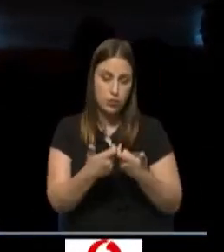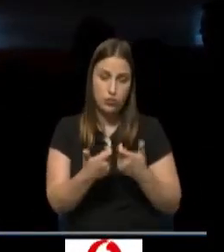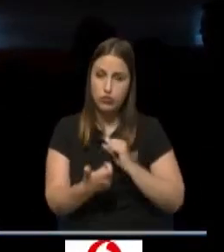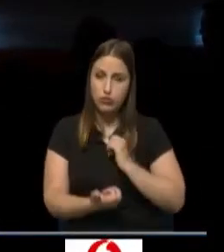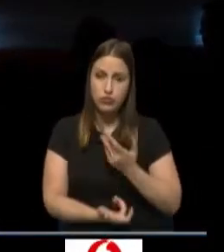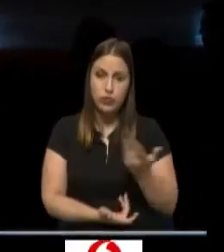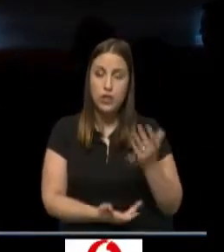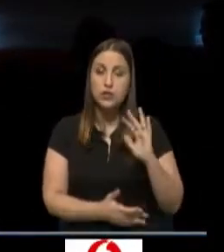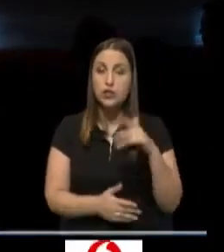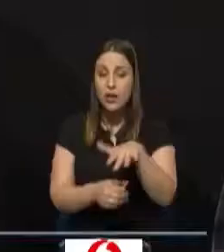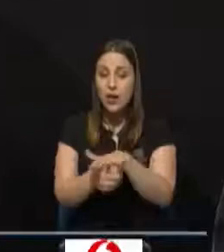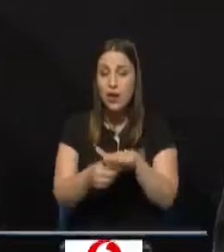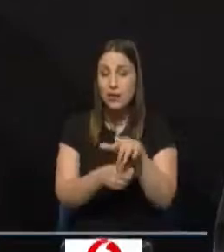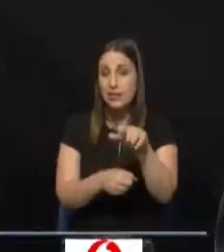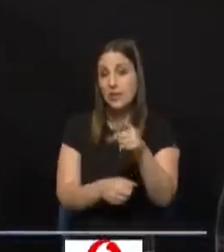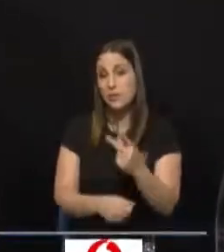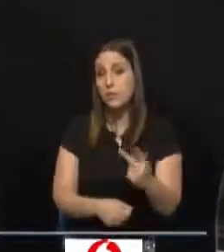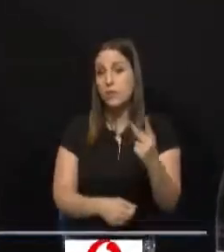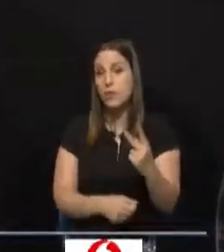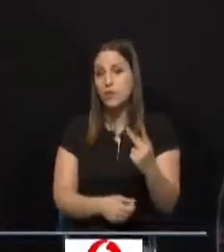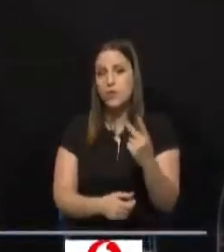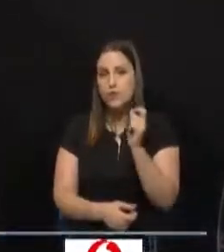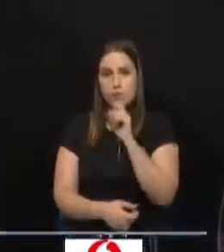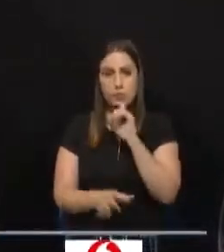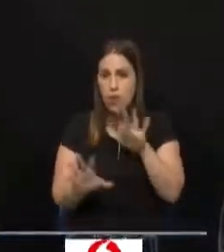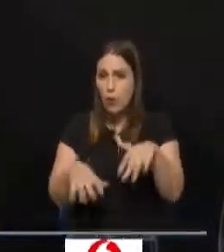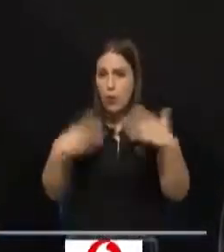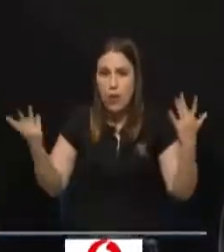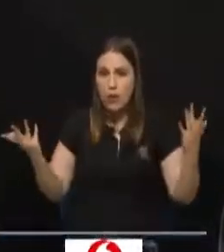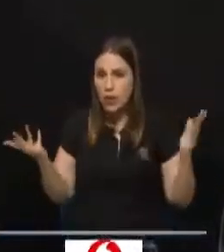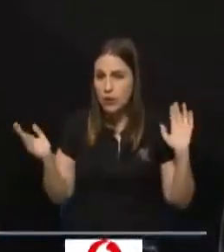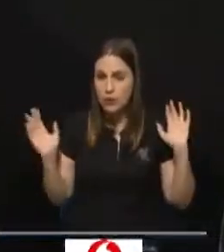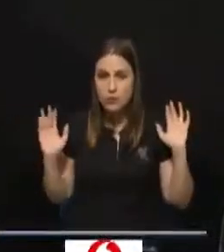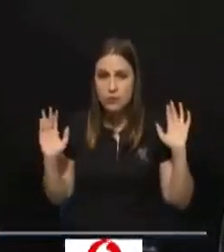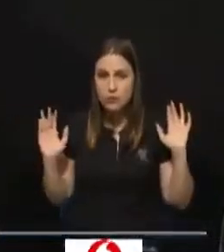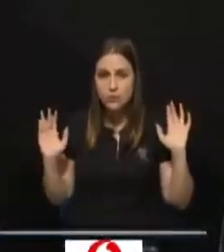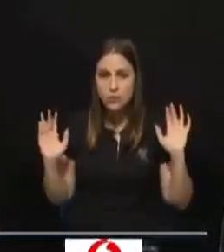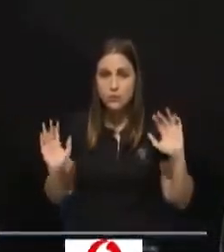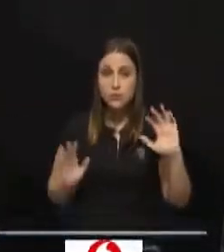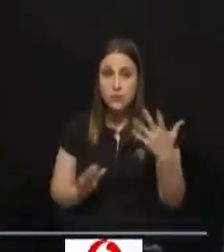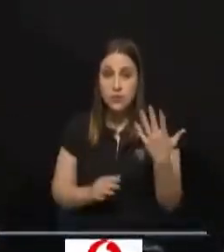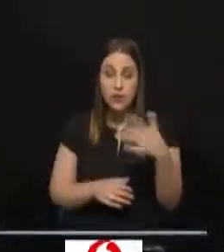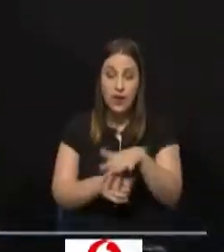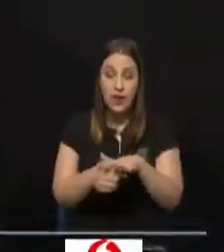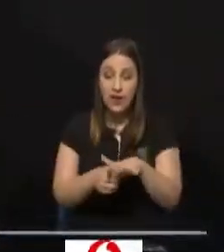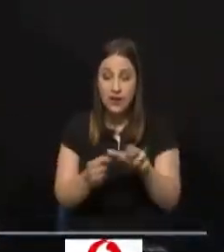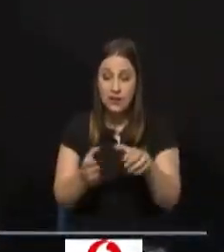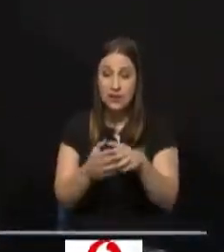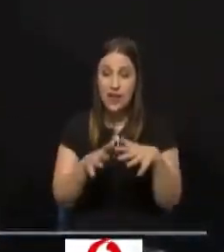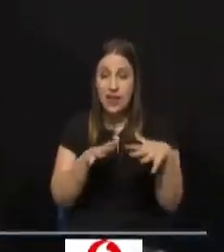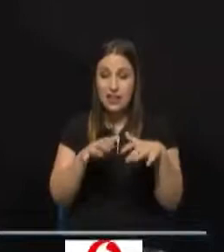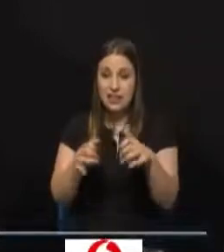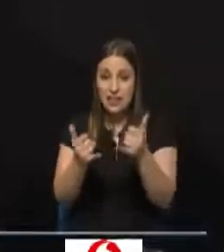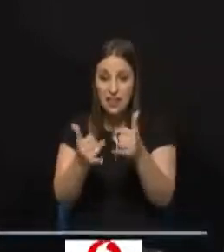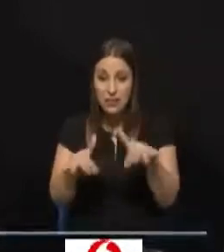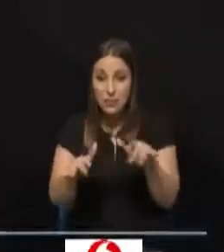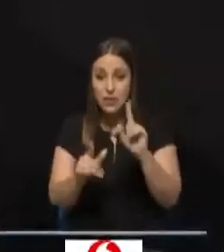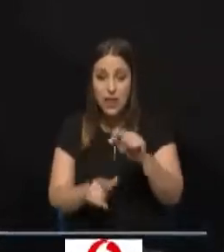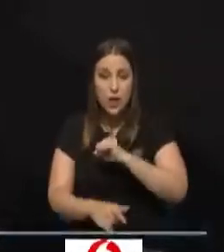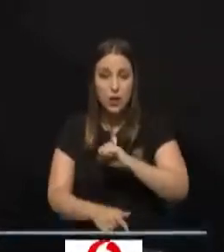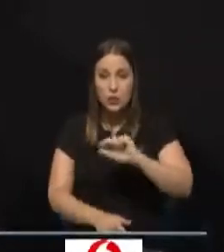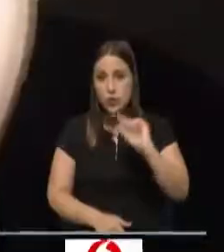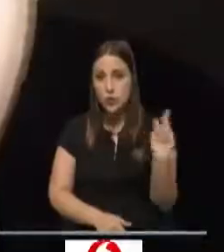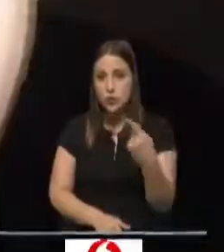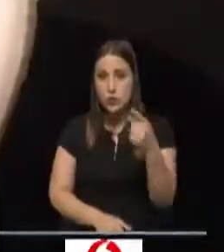of the same opinion as my colleagues. When a sector, in this case it was Vodafone, but it could have been anybody, and so when the sector